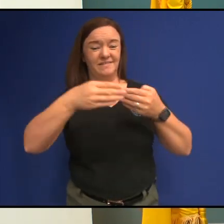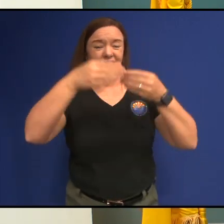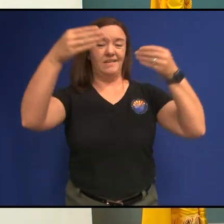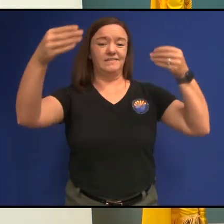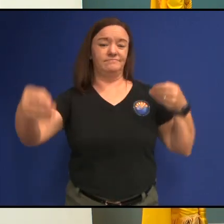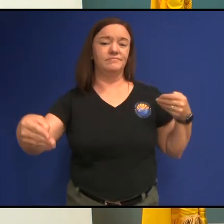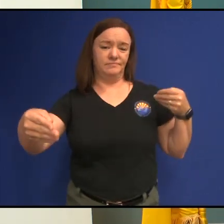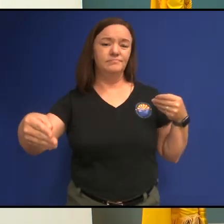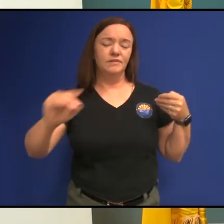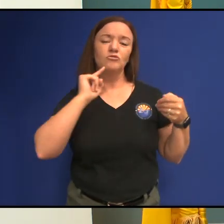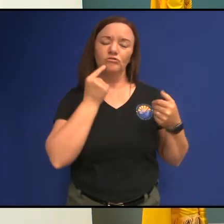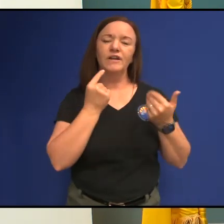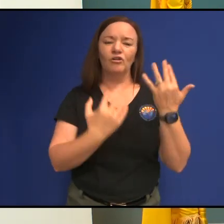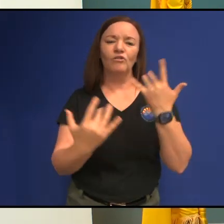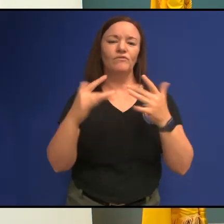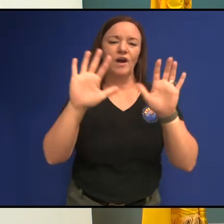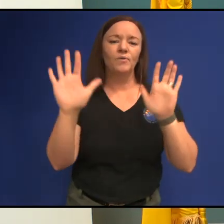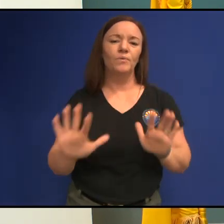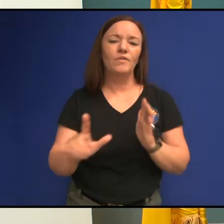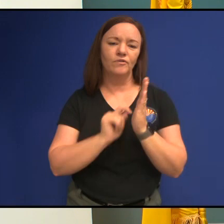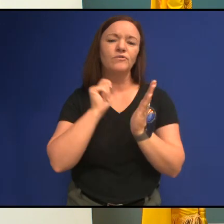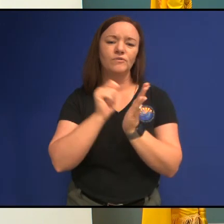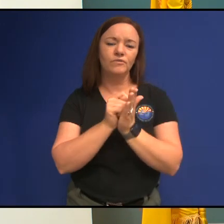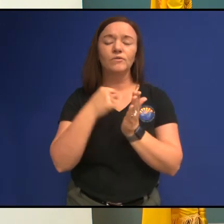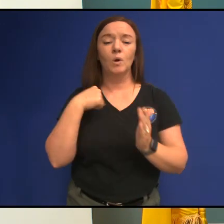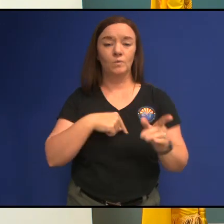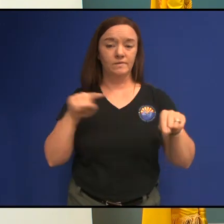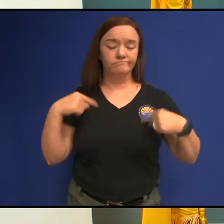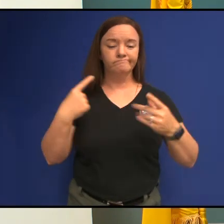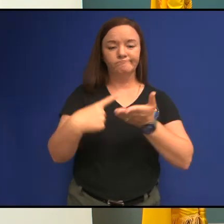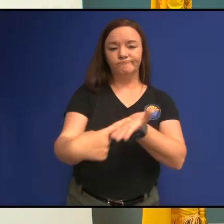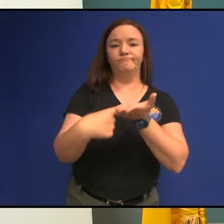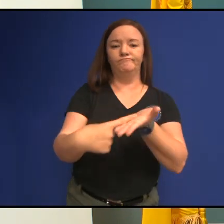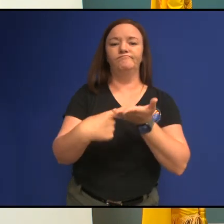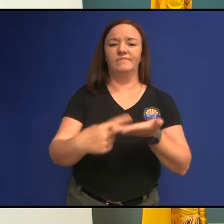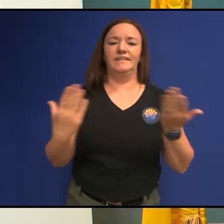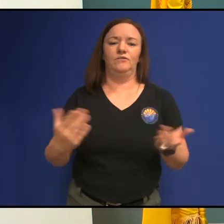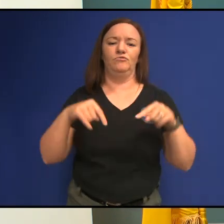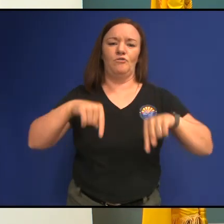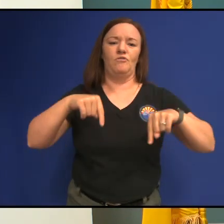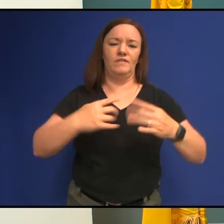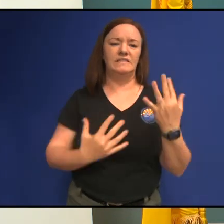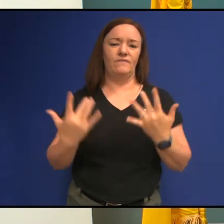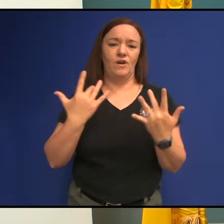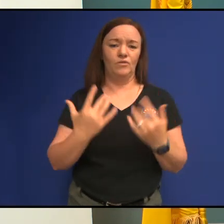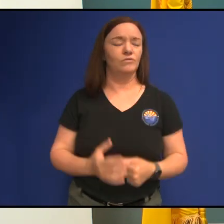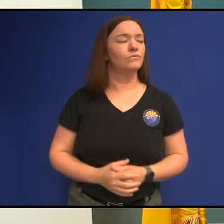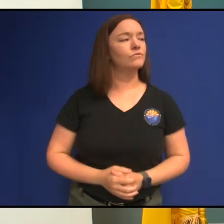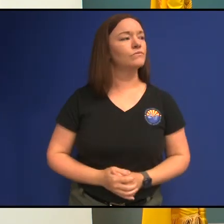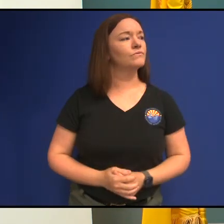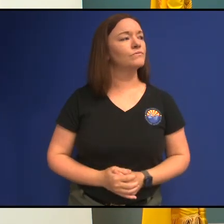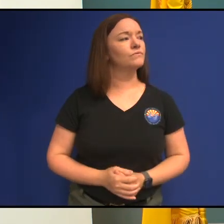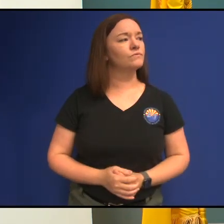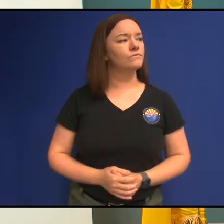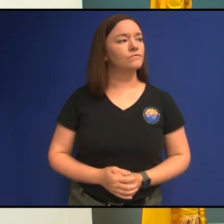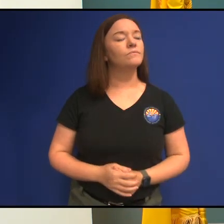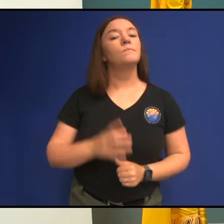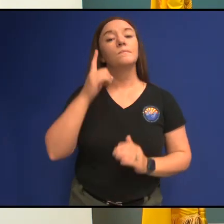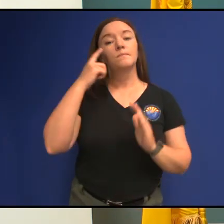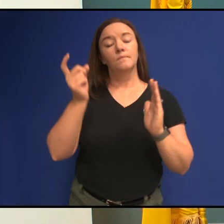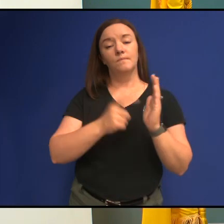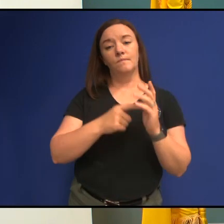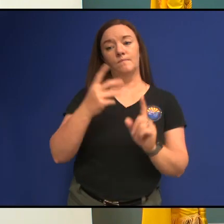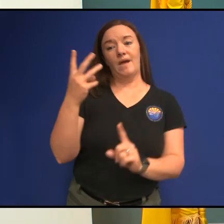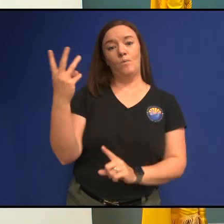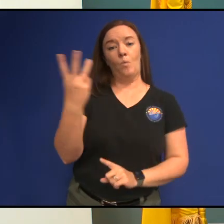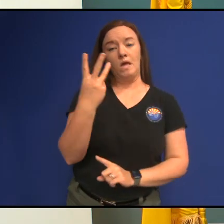critical fire weather period that we've been talking a lot about here on the fire. But you'll notice by Wednesday, or